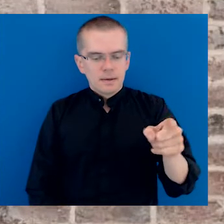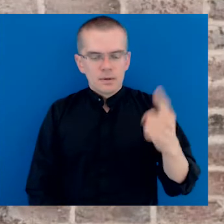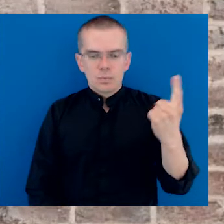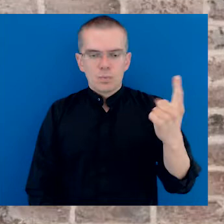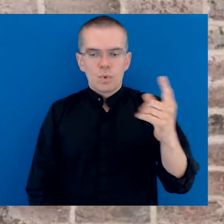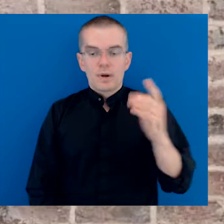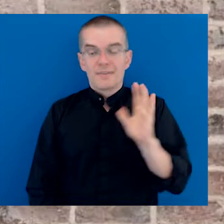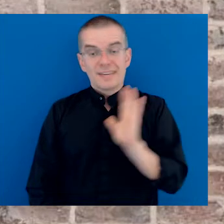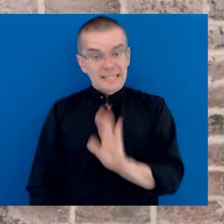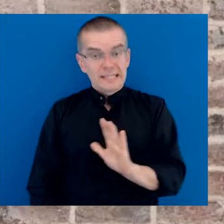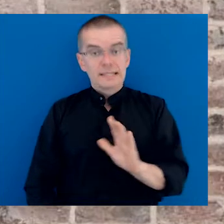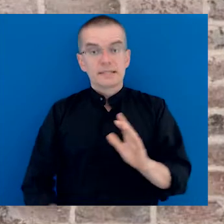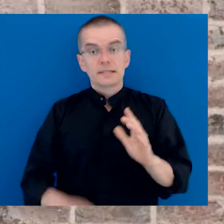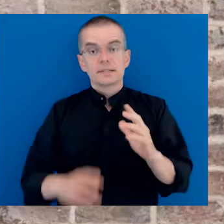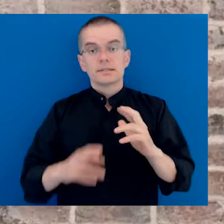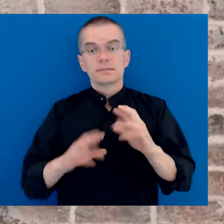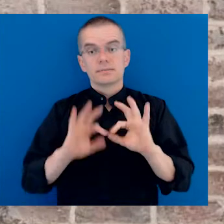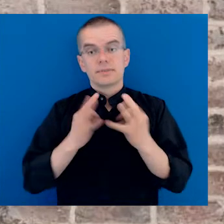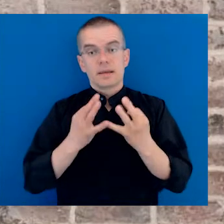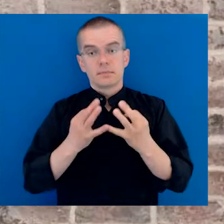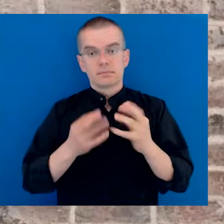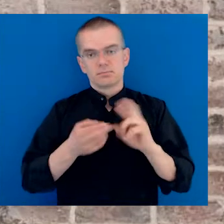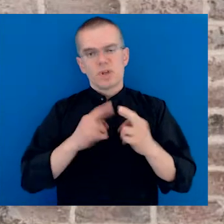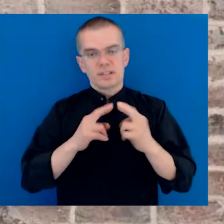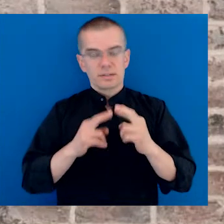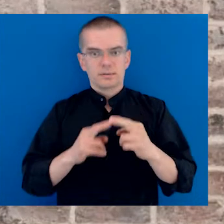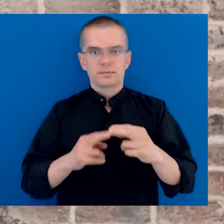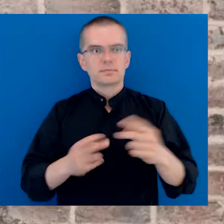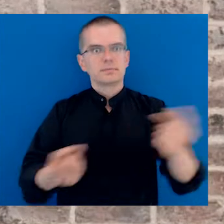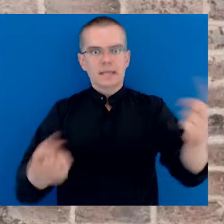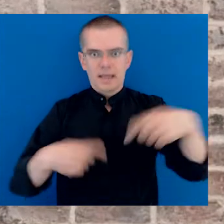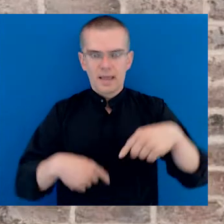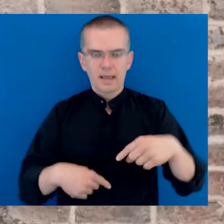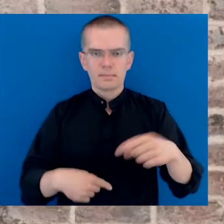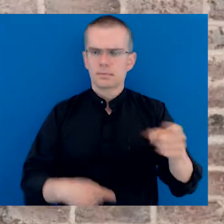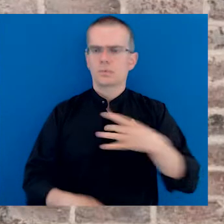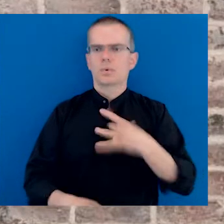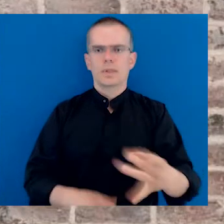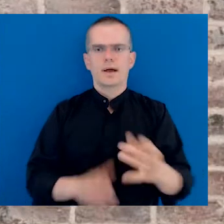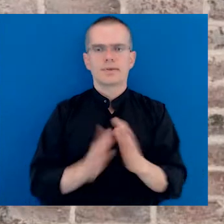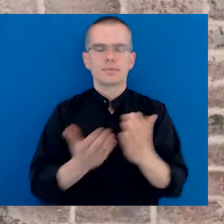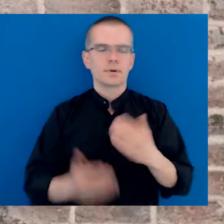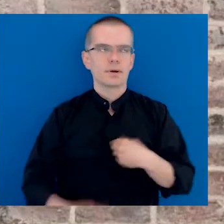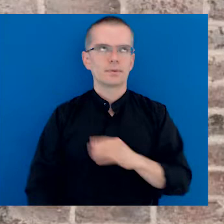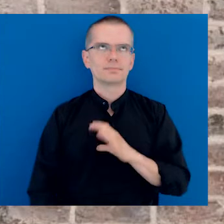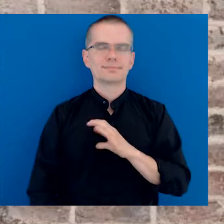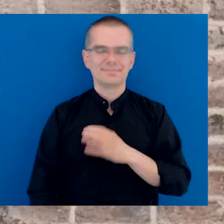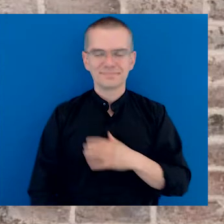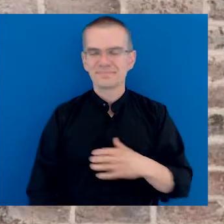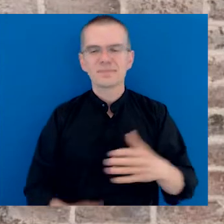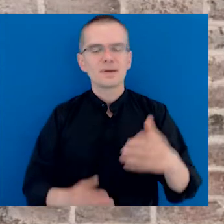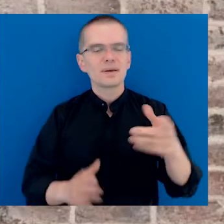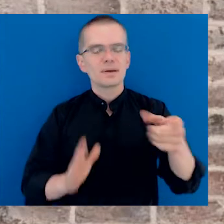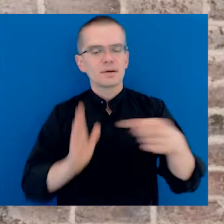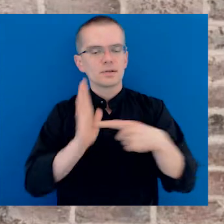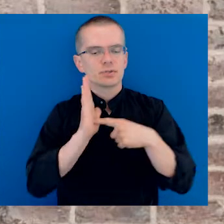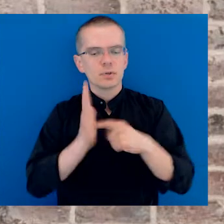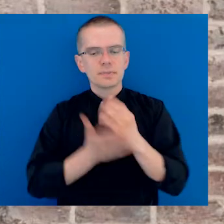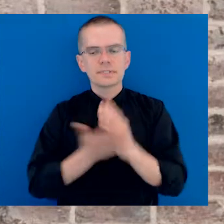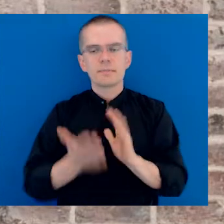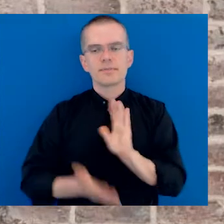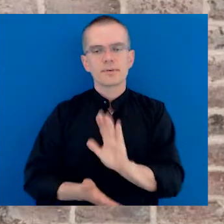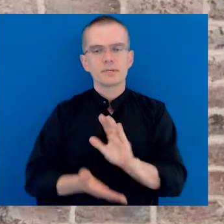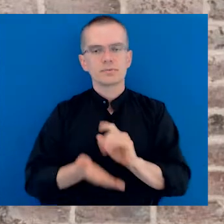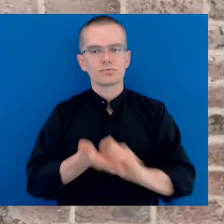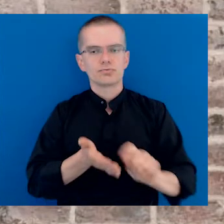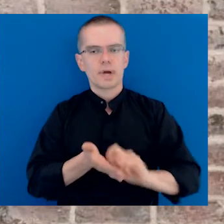one of his relatives actually came by. Oh, and they really liked the book, which made me feel wonderful. And one of them showed me some of